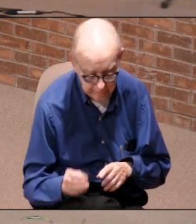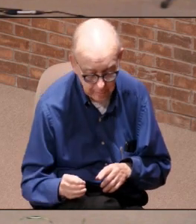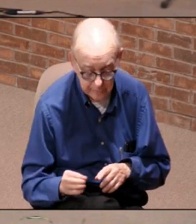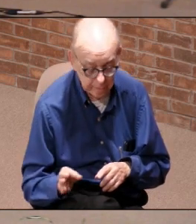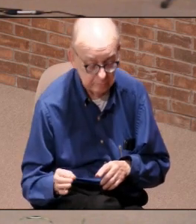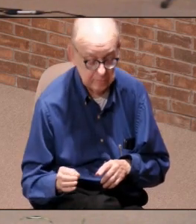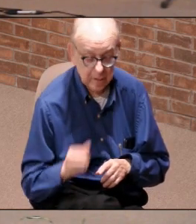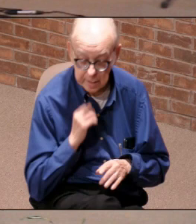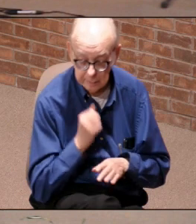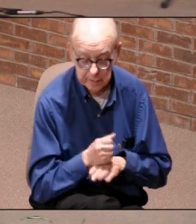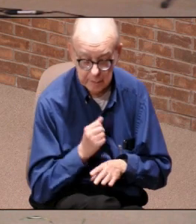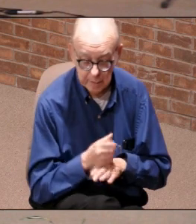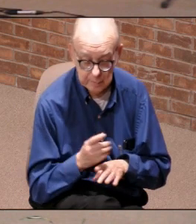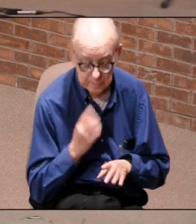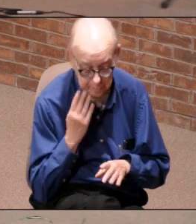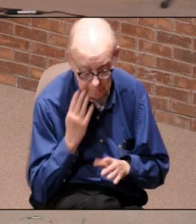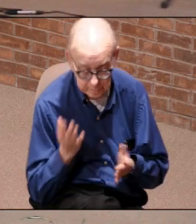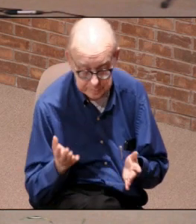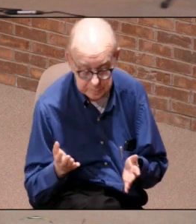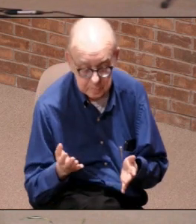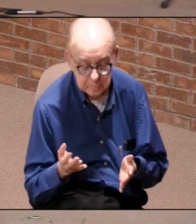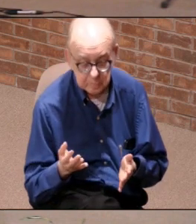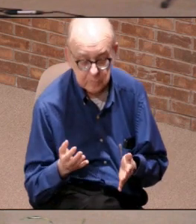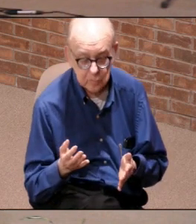blame him, you know?